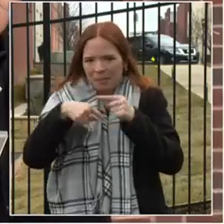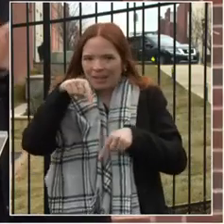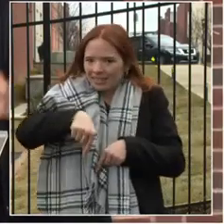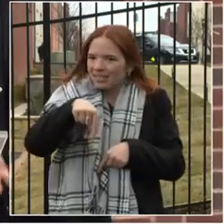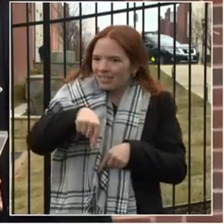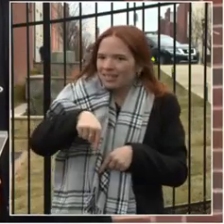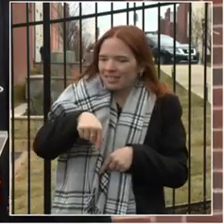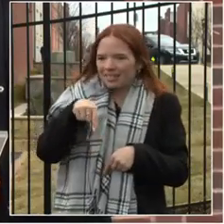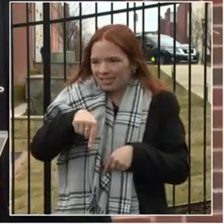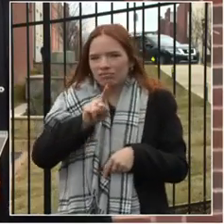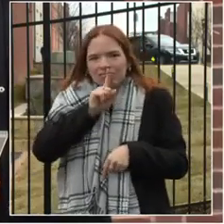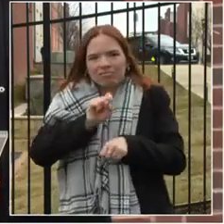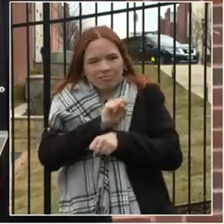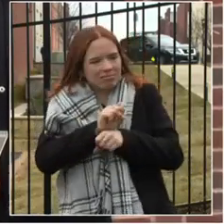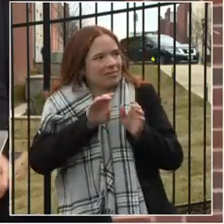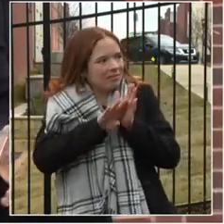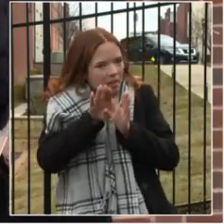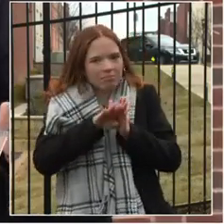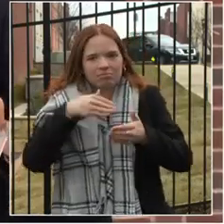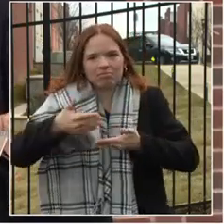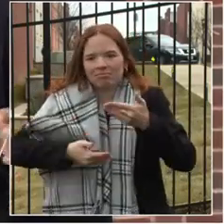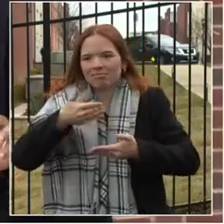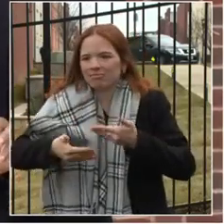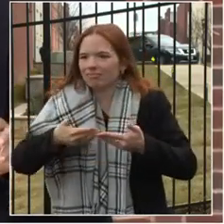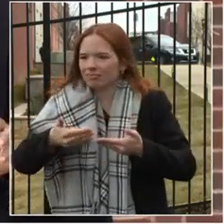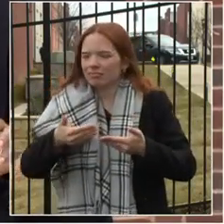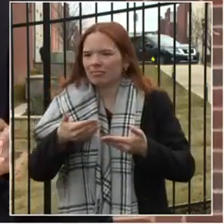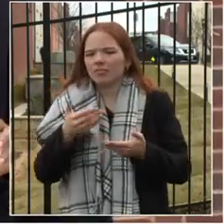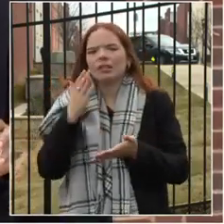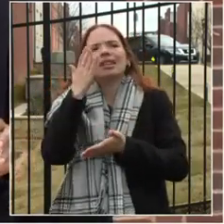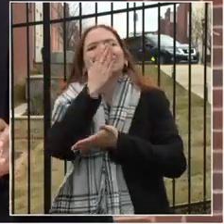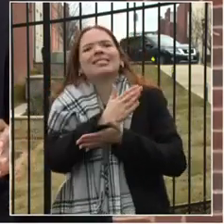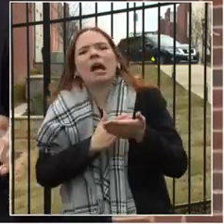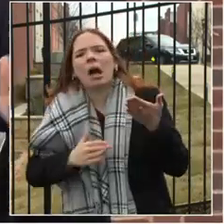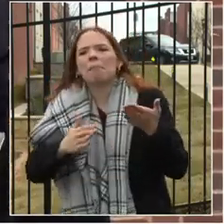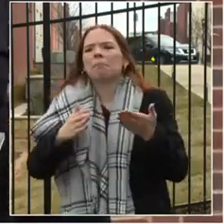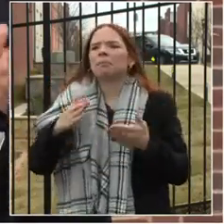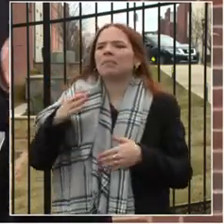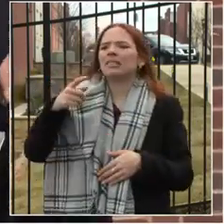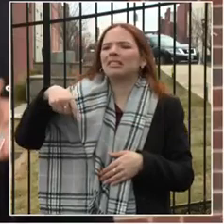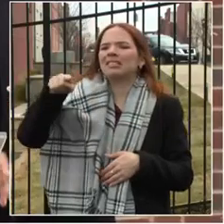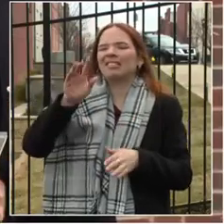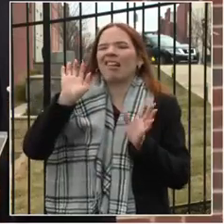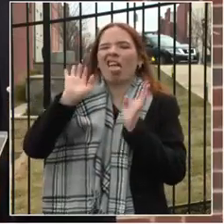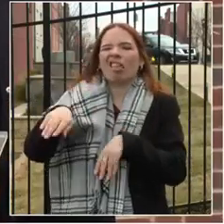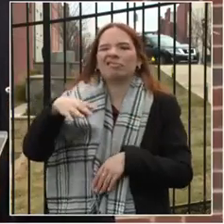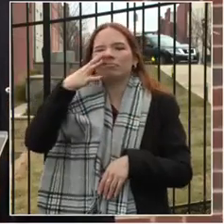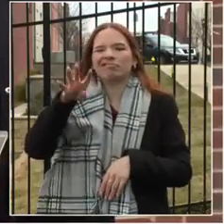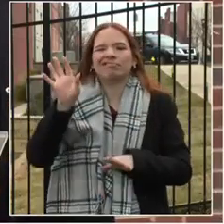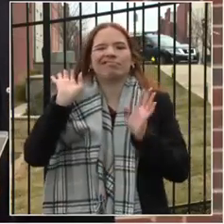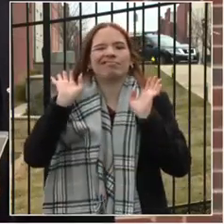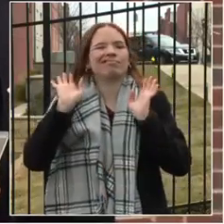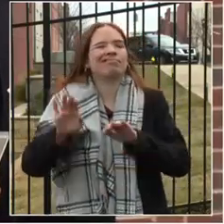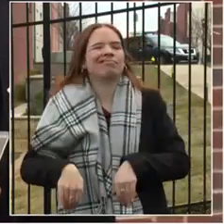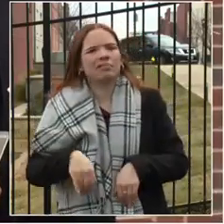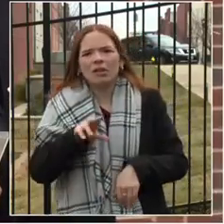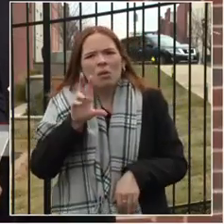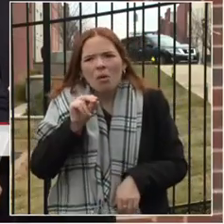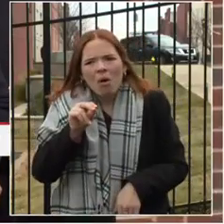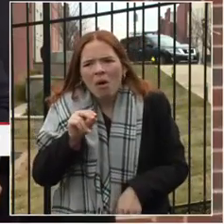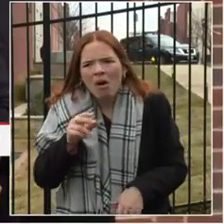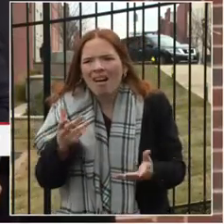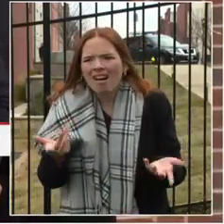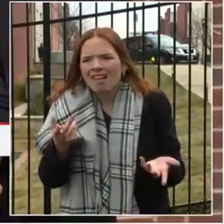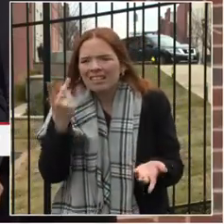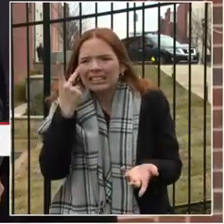saying they're not betting on DC, Tri-Point, you are in fact betting and building and expanding here in DC. So we want to welcome you